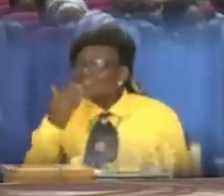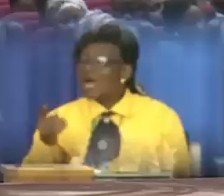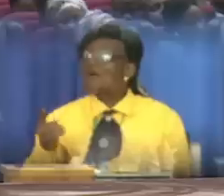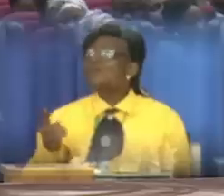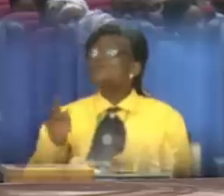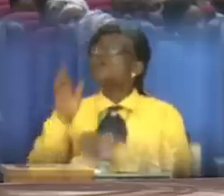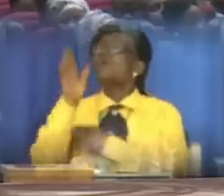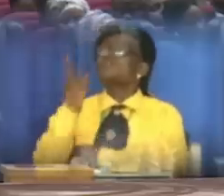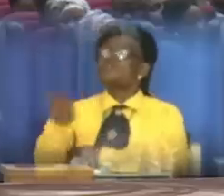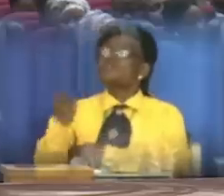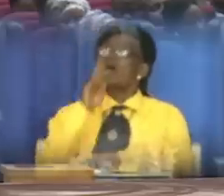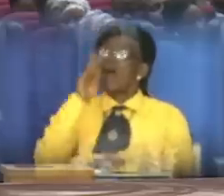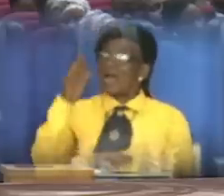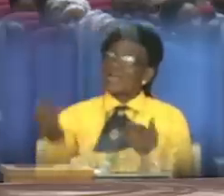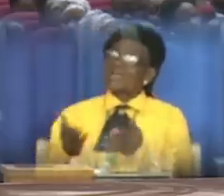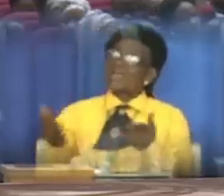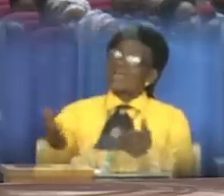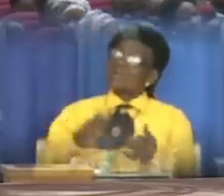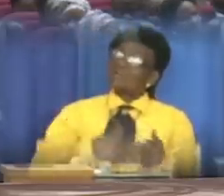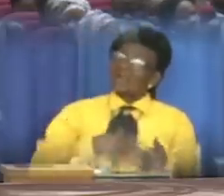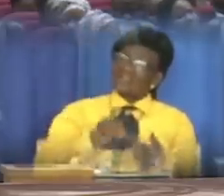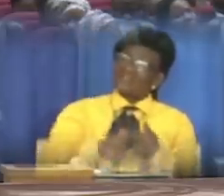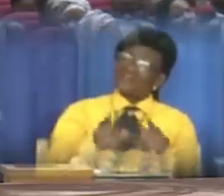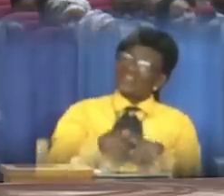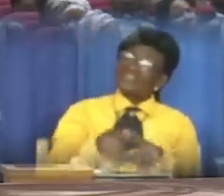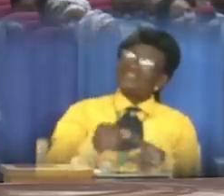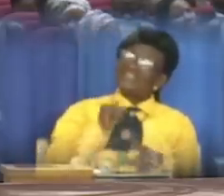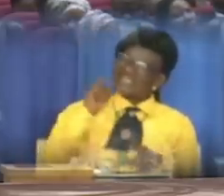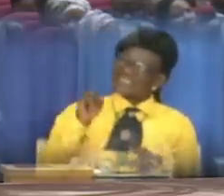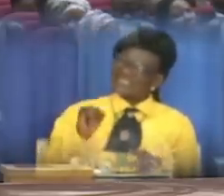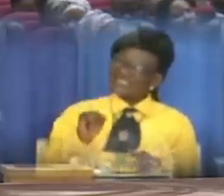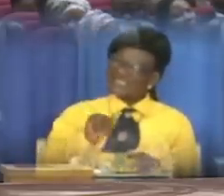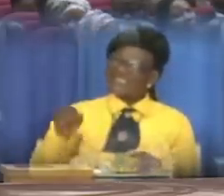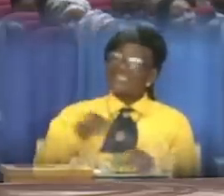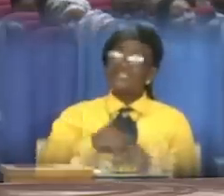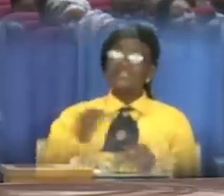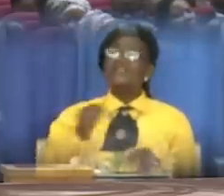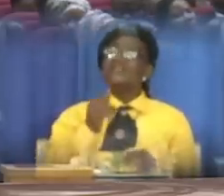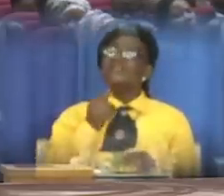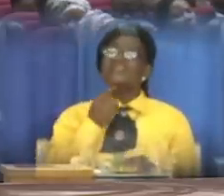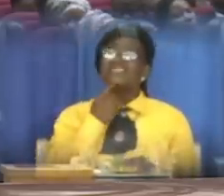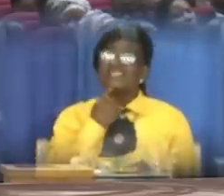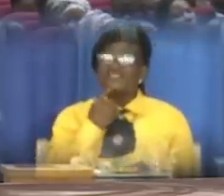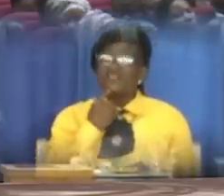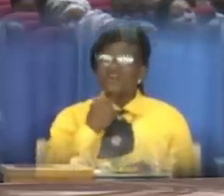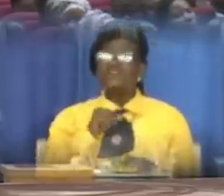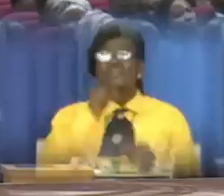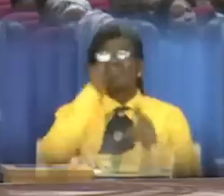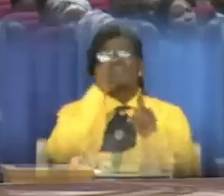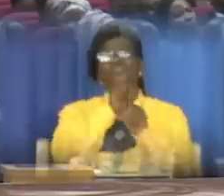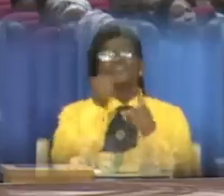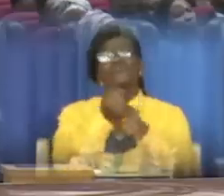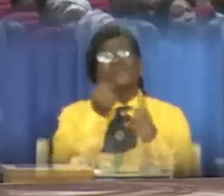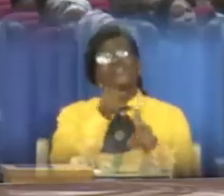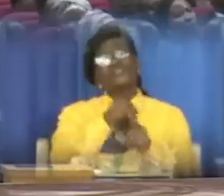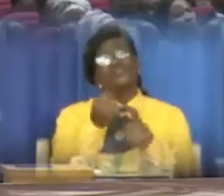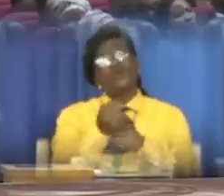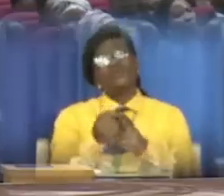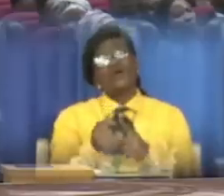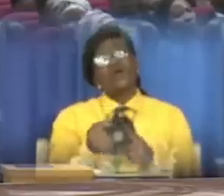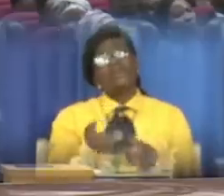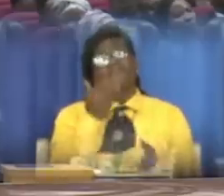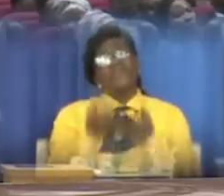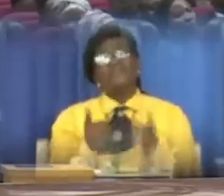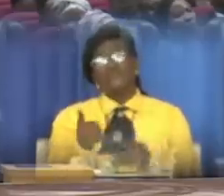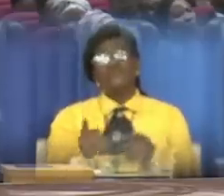is in a very serious situation. Will you please come and pray for him? So I said, fine.